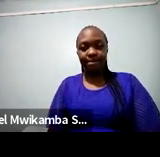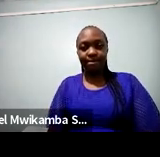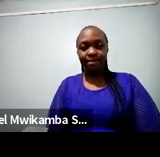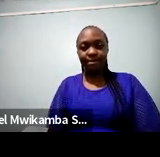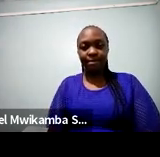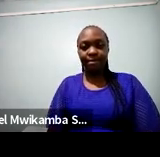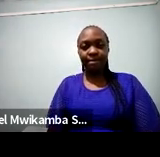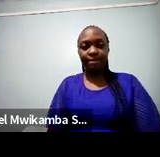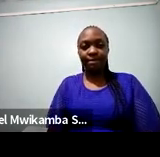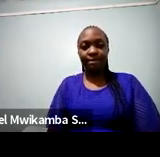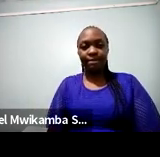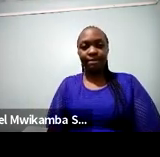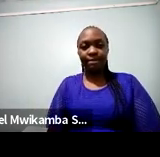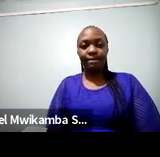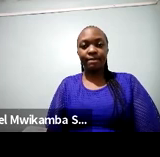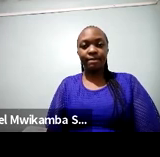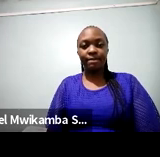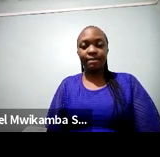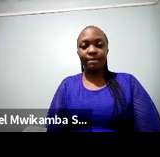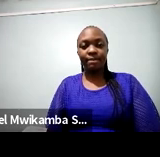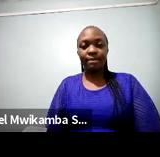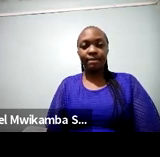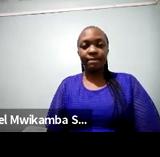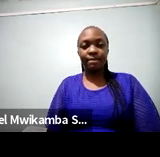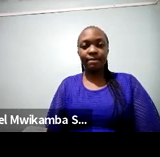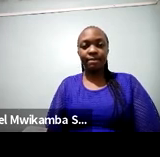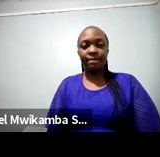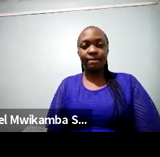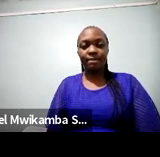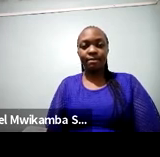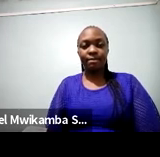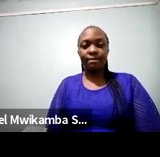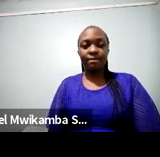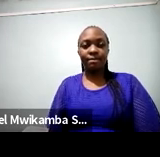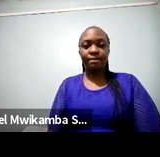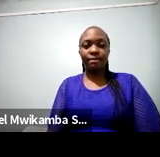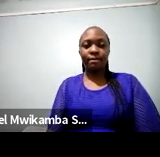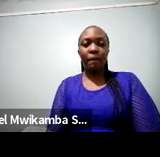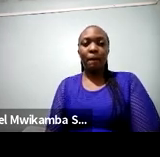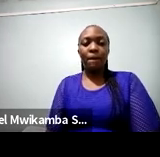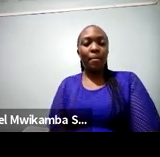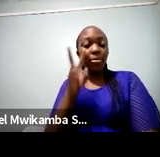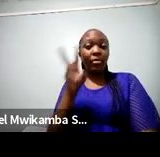If none, I see we are time bound. It's 14 minutes past our